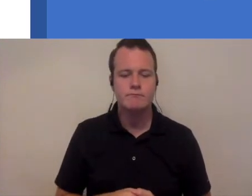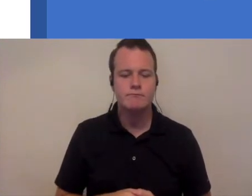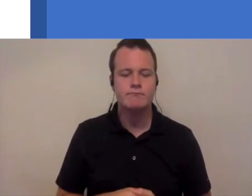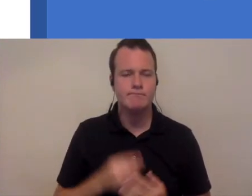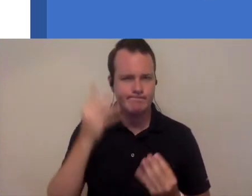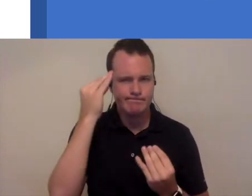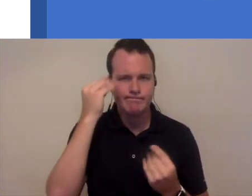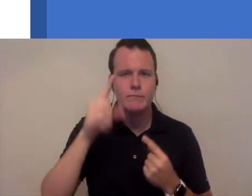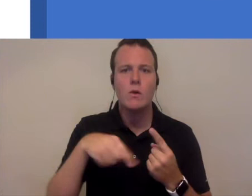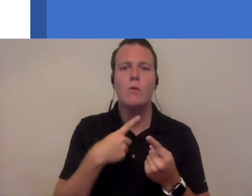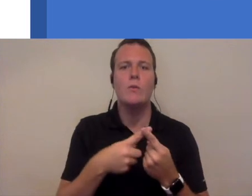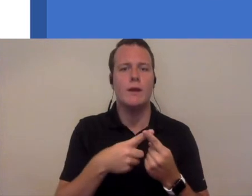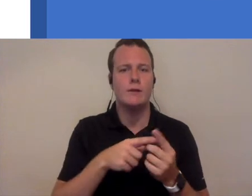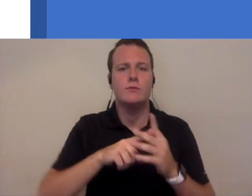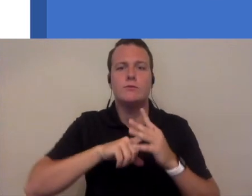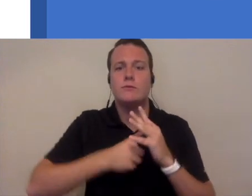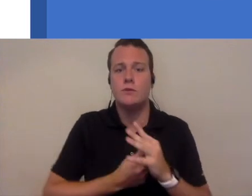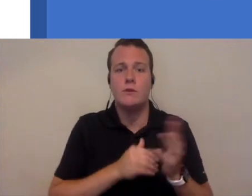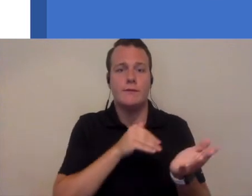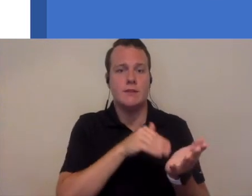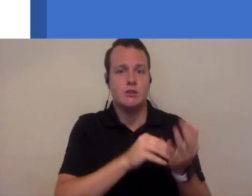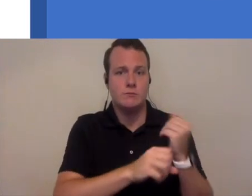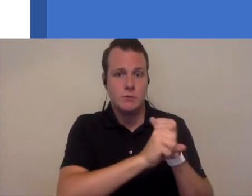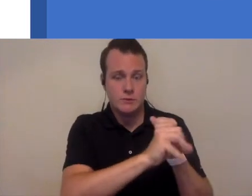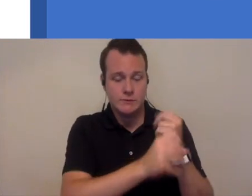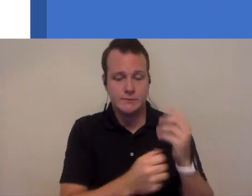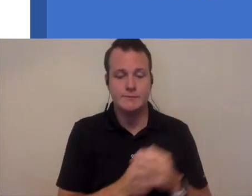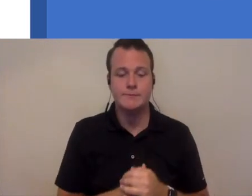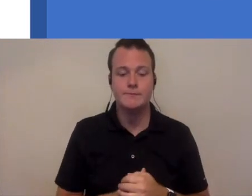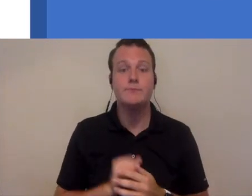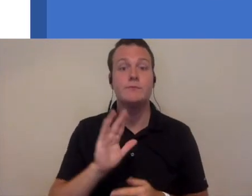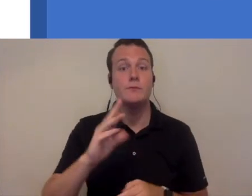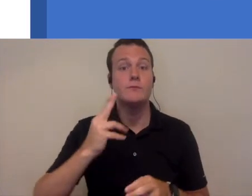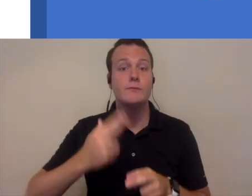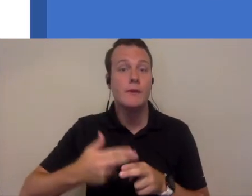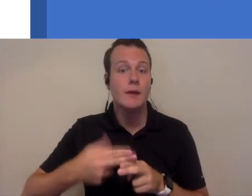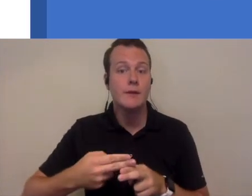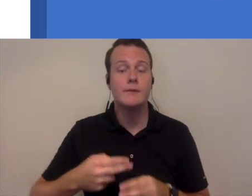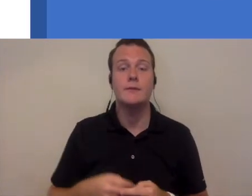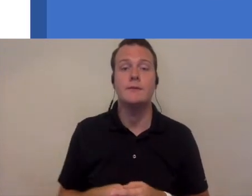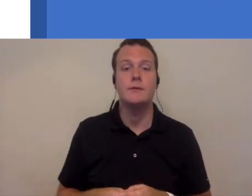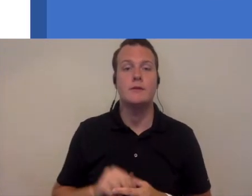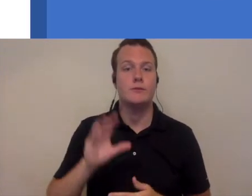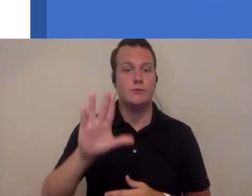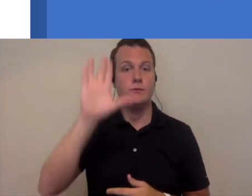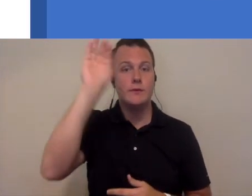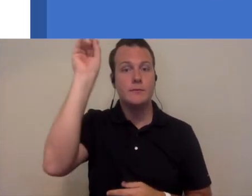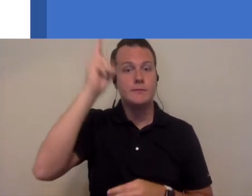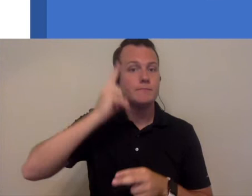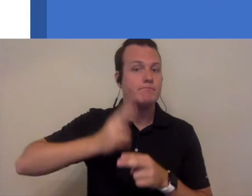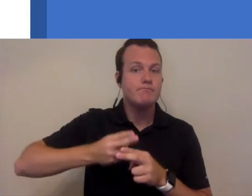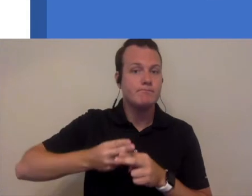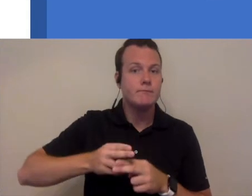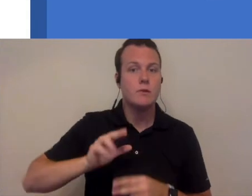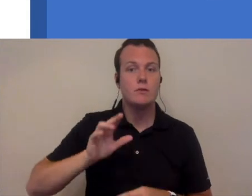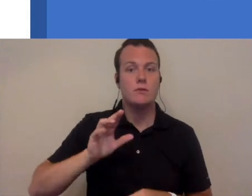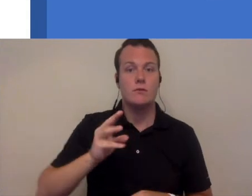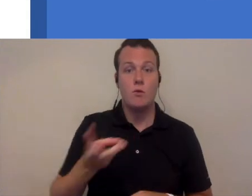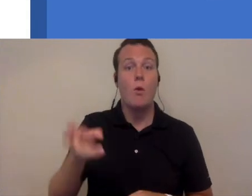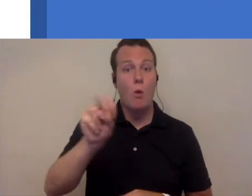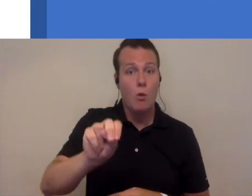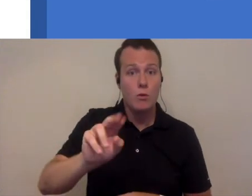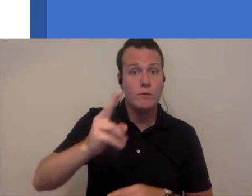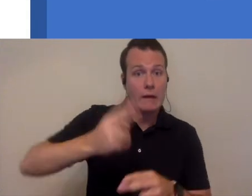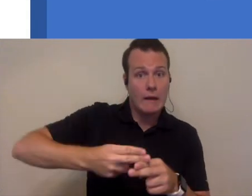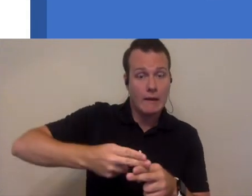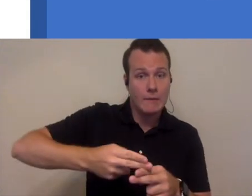with physician marketing. And then your name. What is your name of your company? Is it your name? Do you have a name